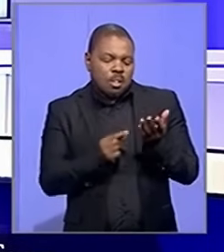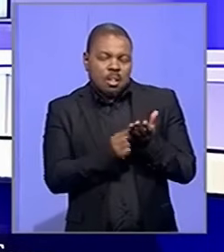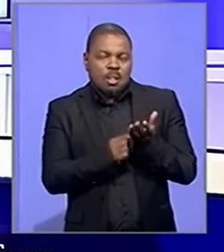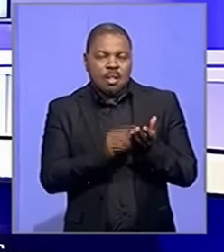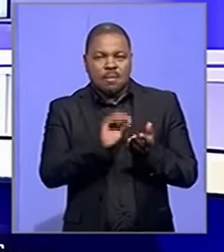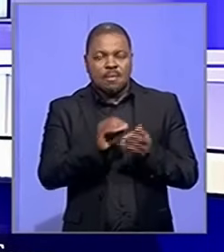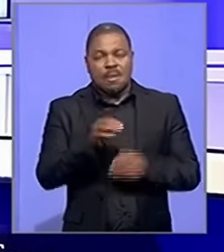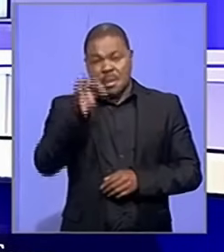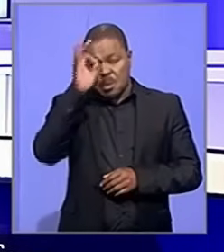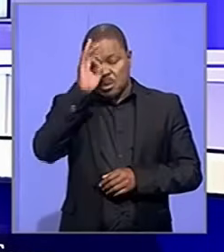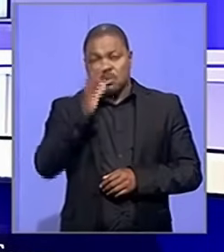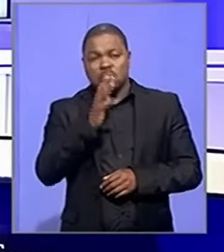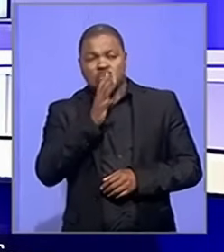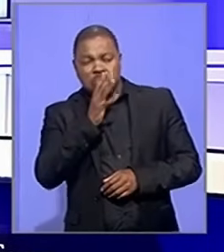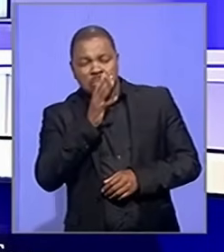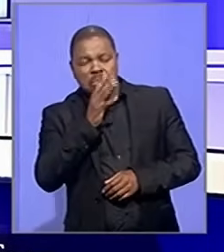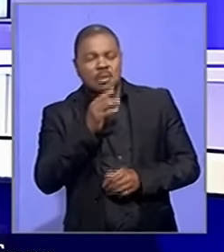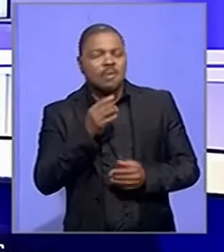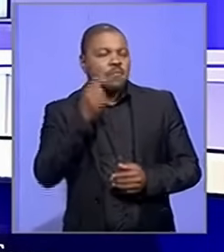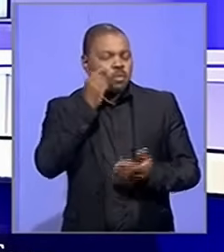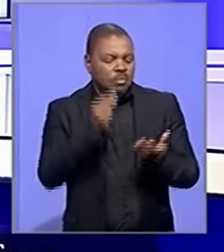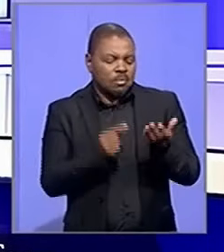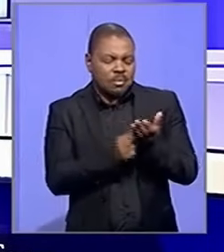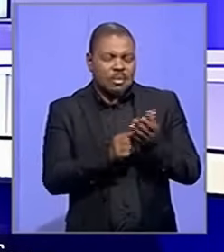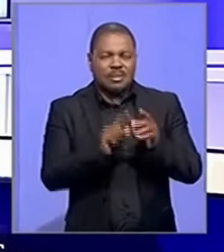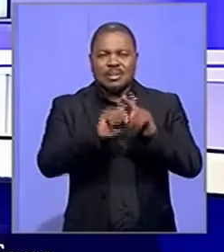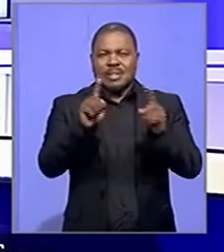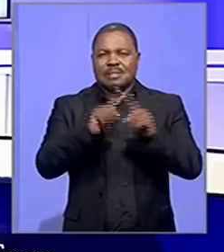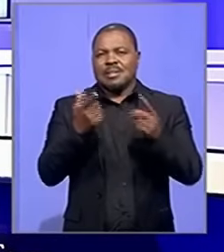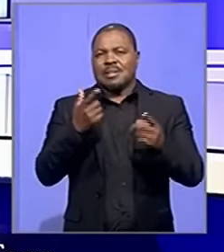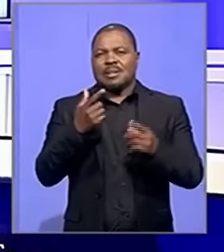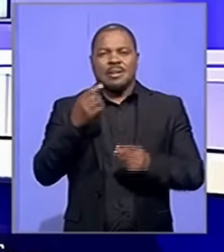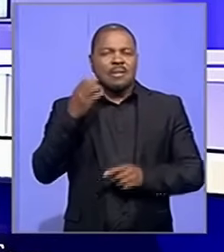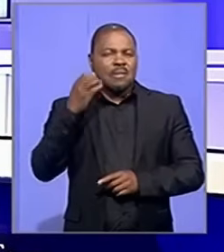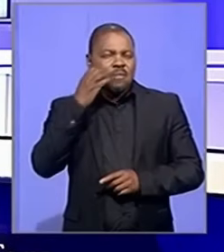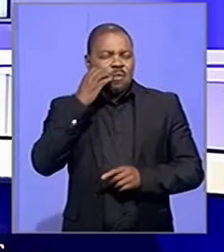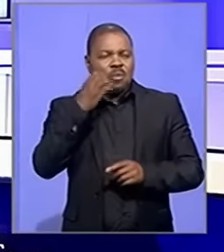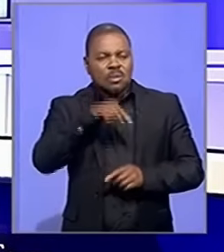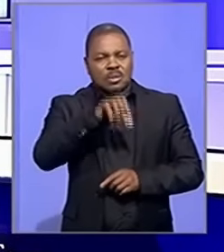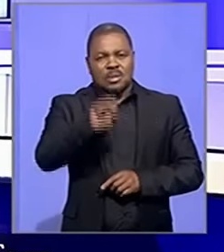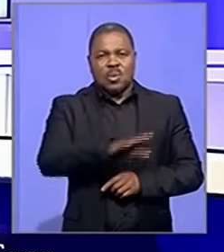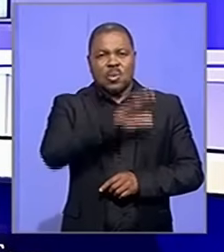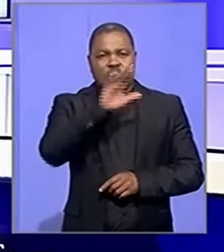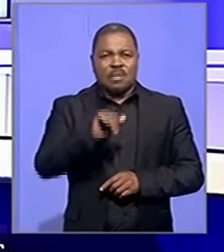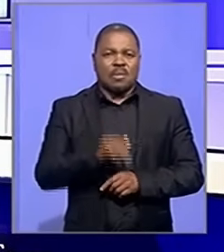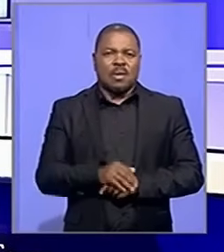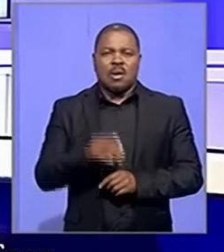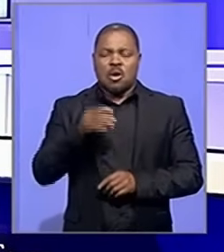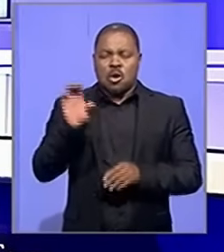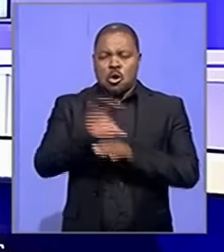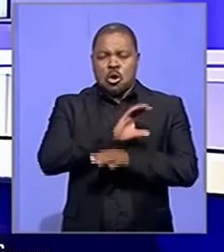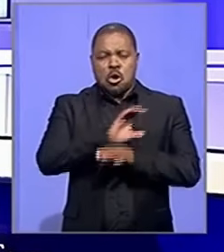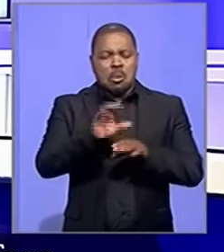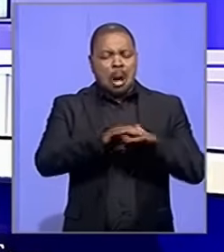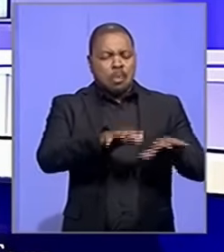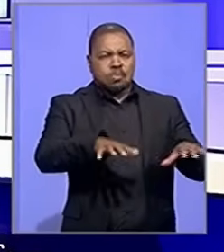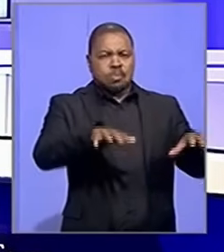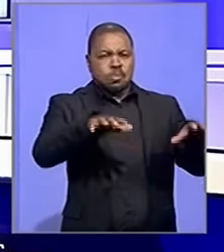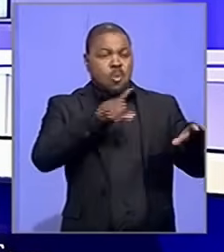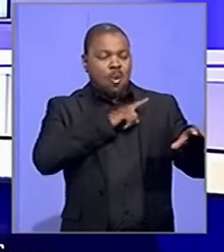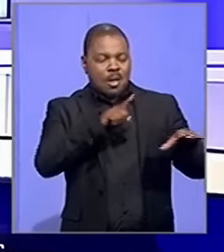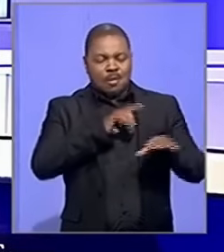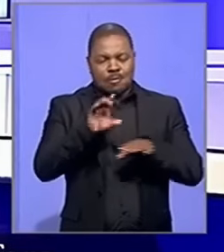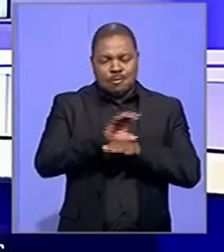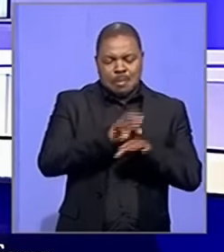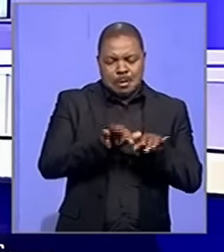Maphodisa a hweditše diketekete tša di-sim card tša di-network ka moka tšeo di šomišago ka Afrika Borwa le megobogobo ya dikhomphuta tšeo go dumelago di